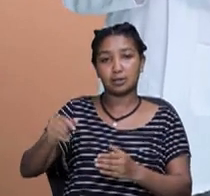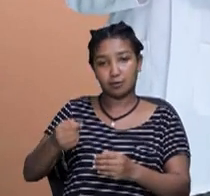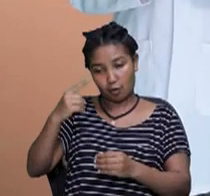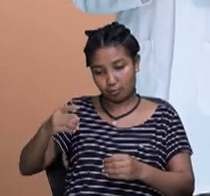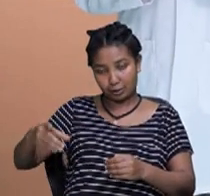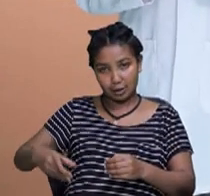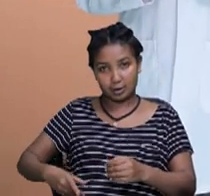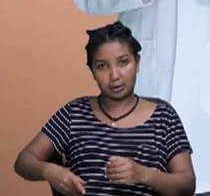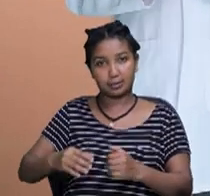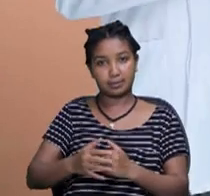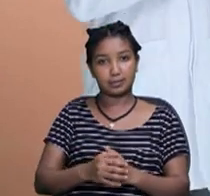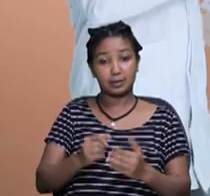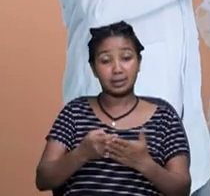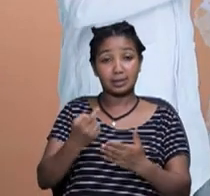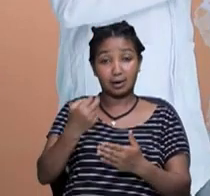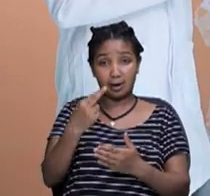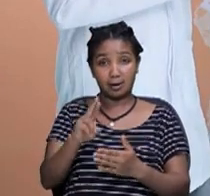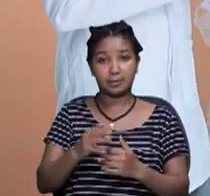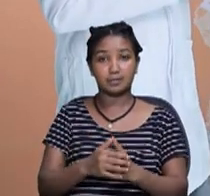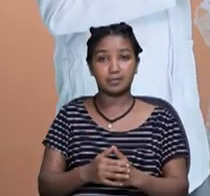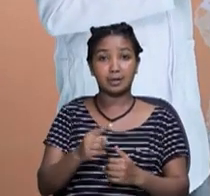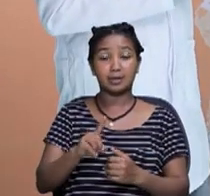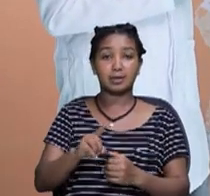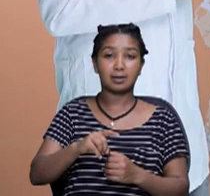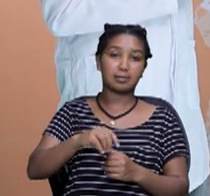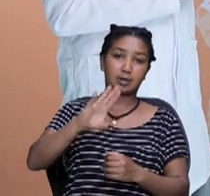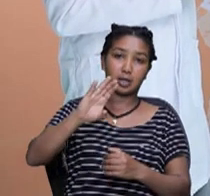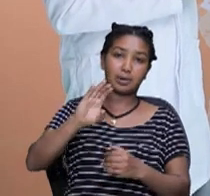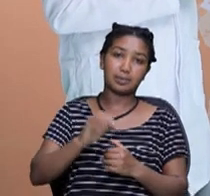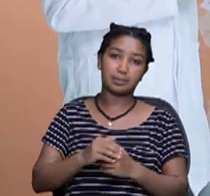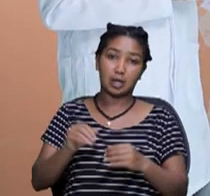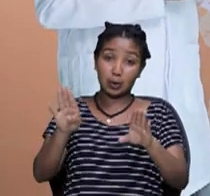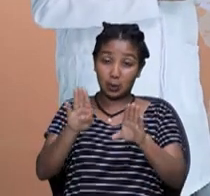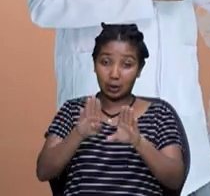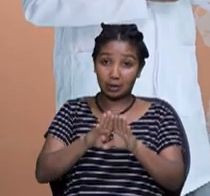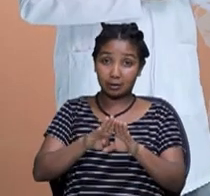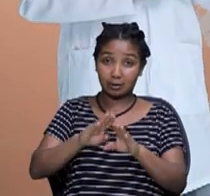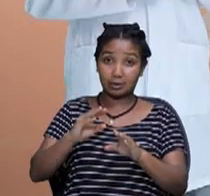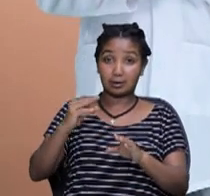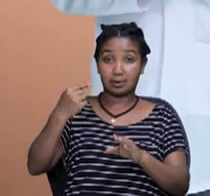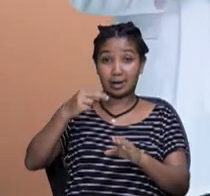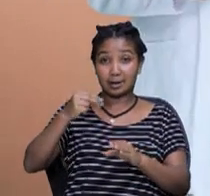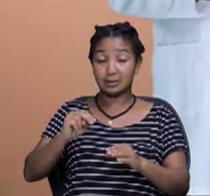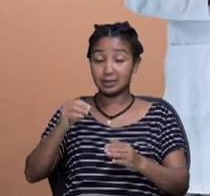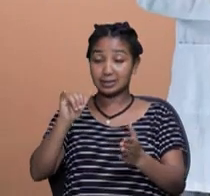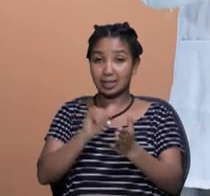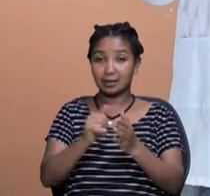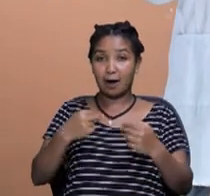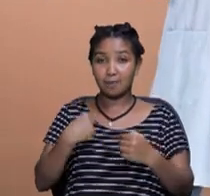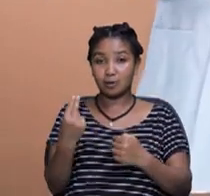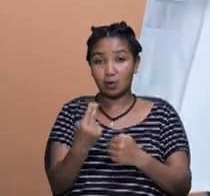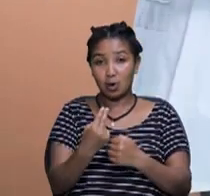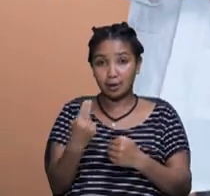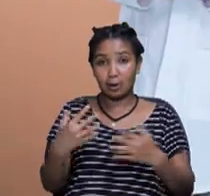tubules. These are the endocrine glands that have a